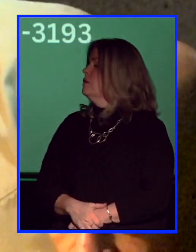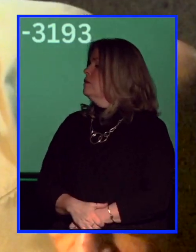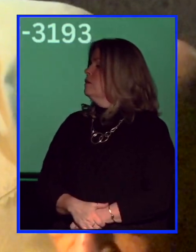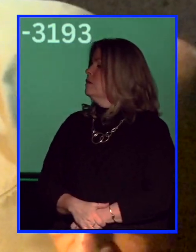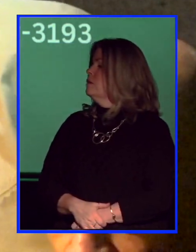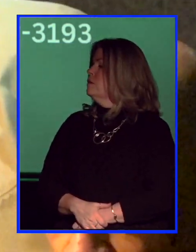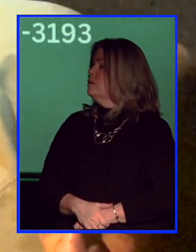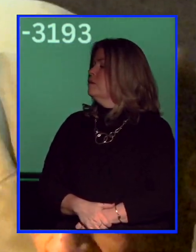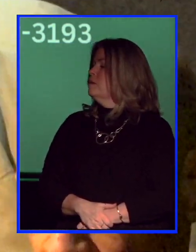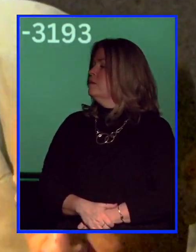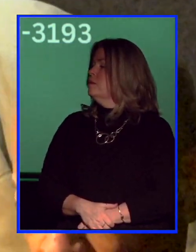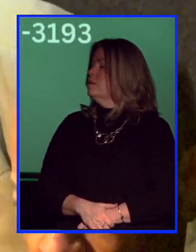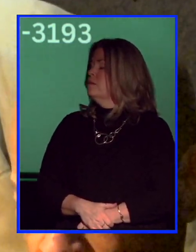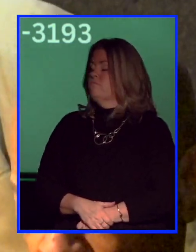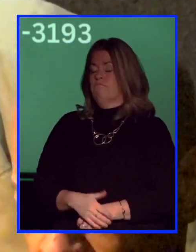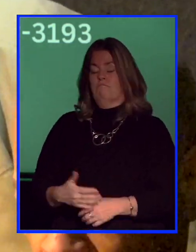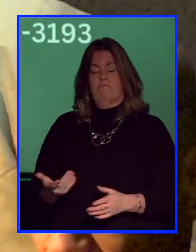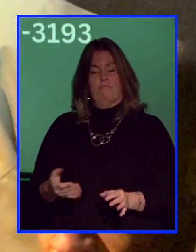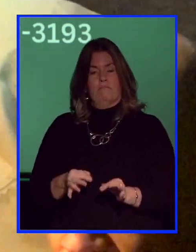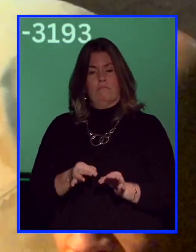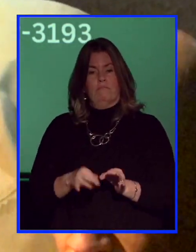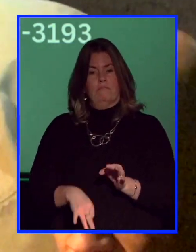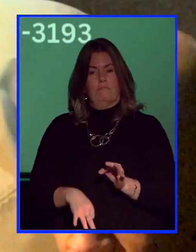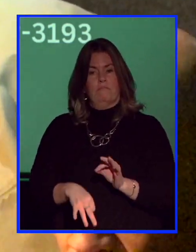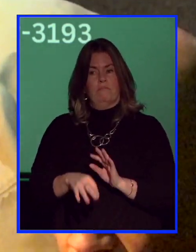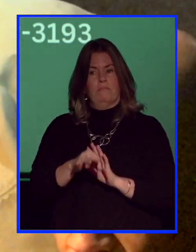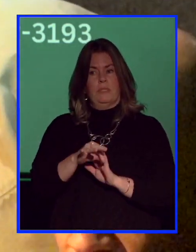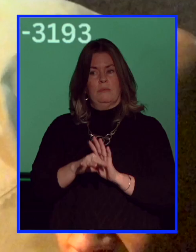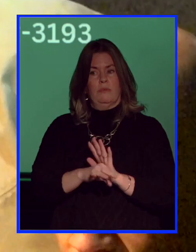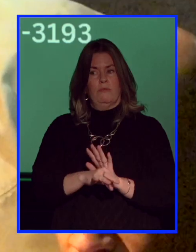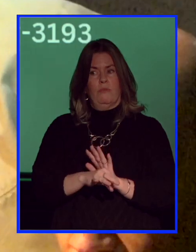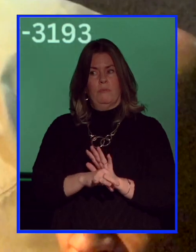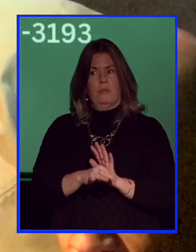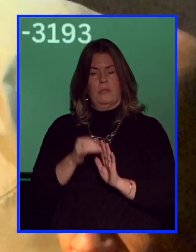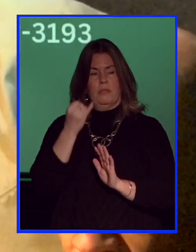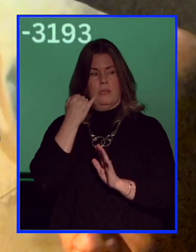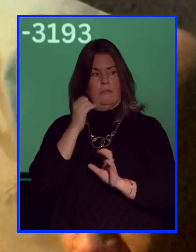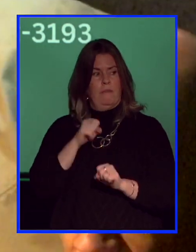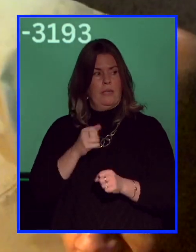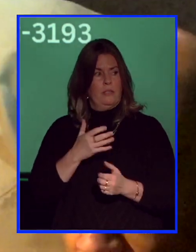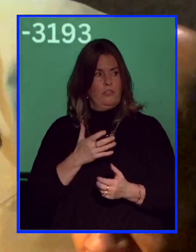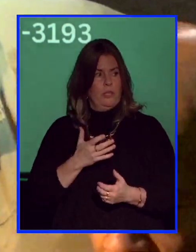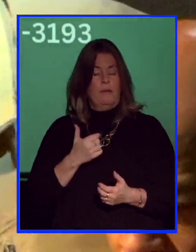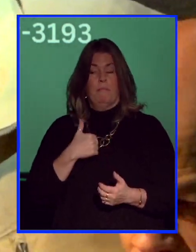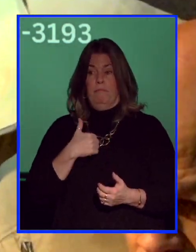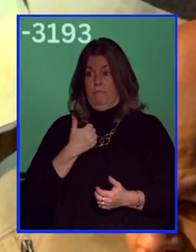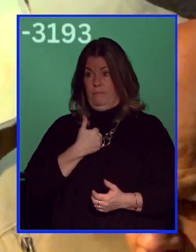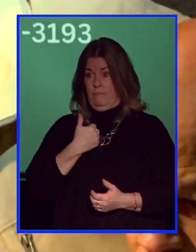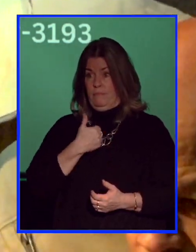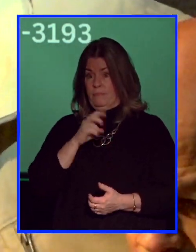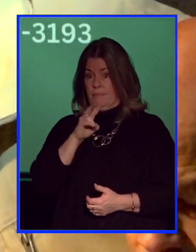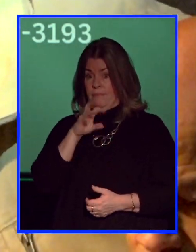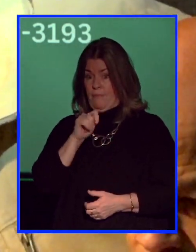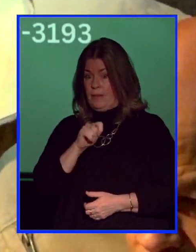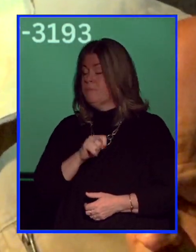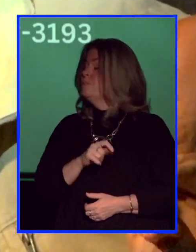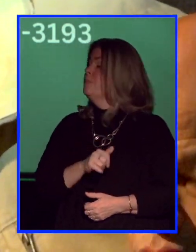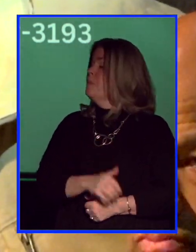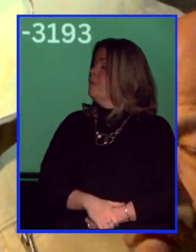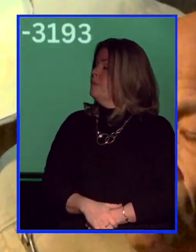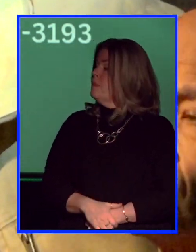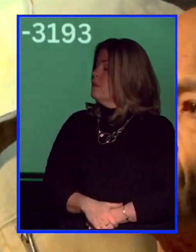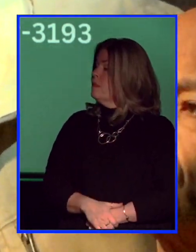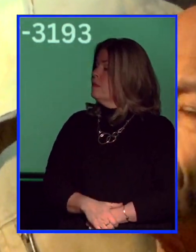It's a really simple formula, if I can share that with you. I am a veteran, right?